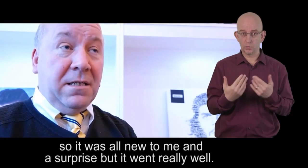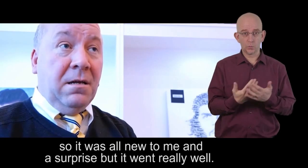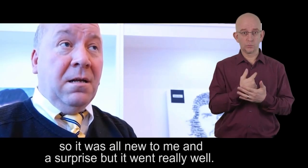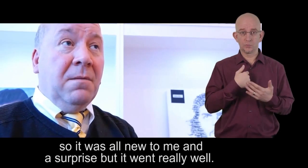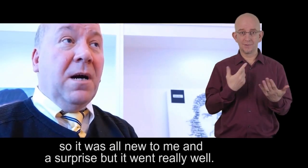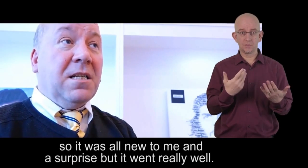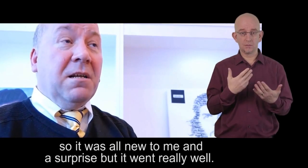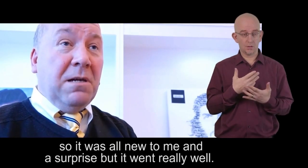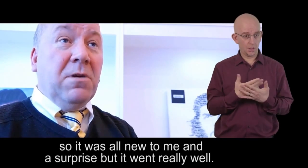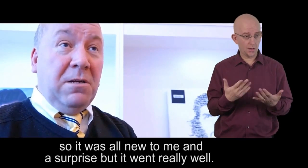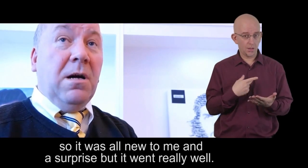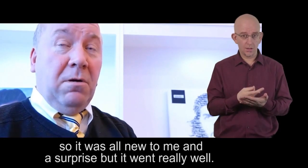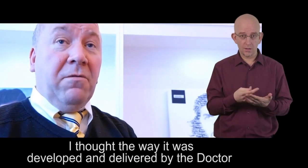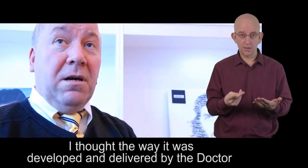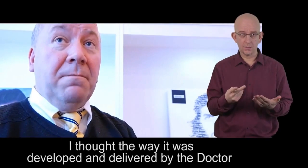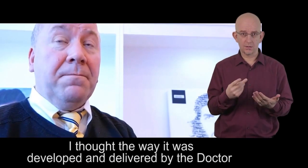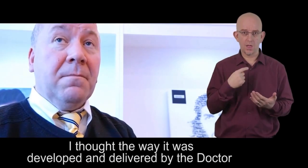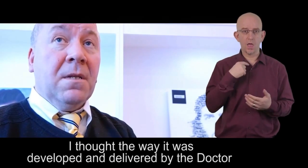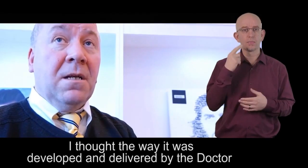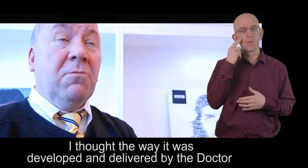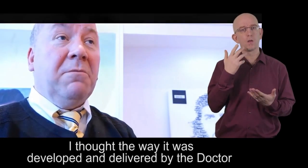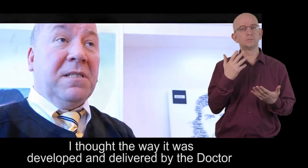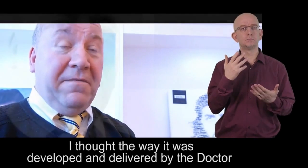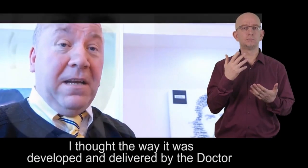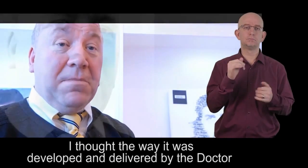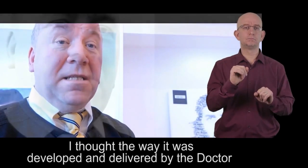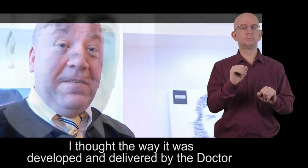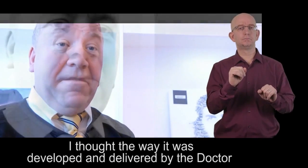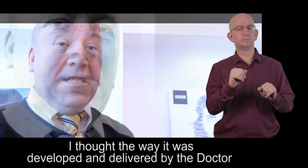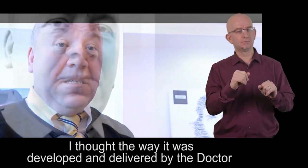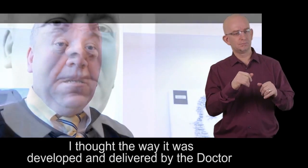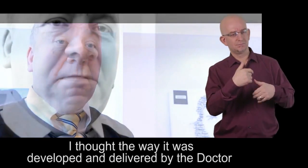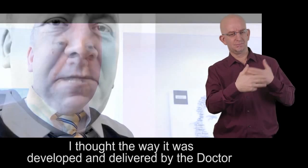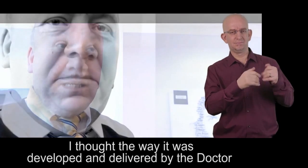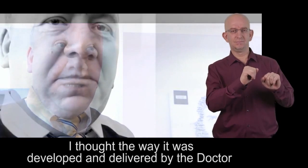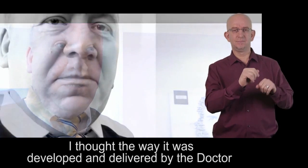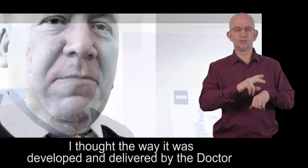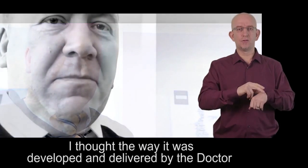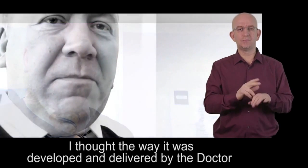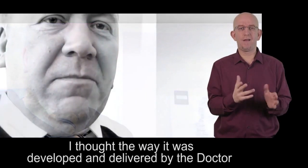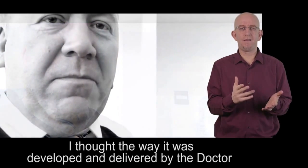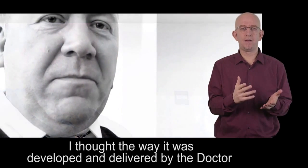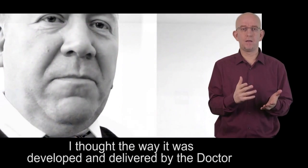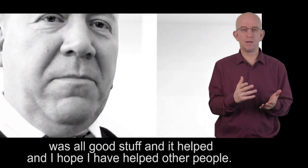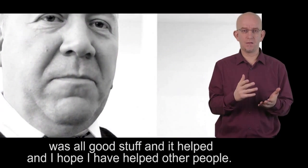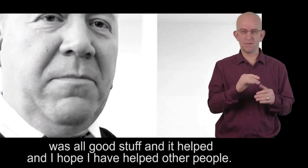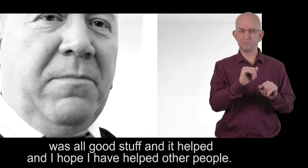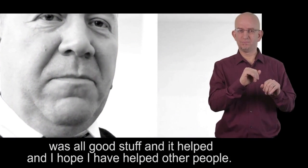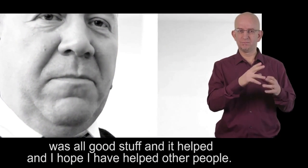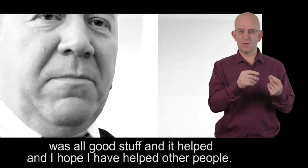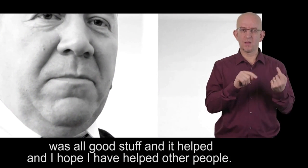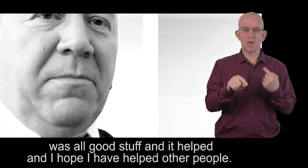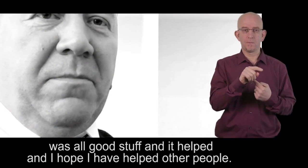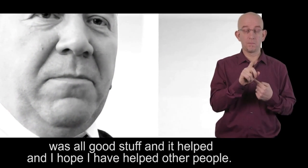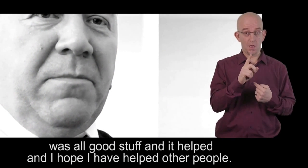surprise but it went really well I thought and the way it was developed and delivered by the doctor was all good